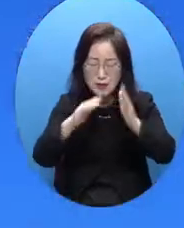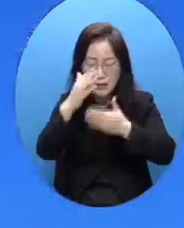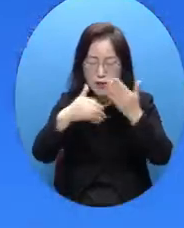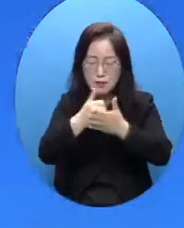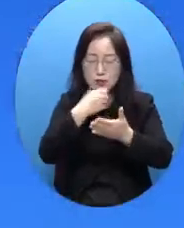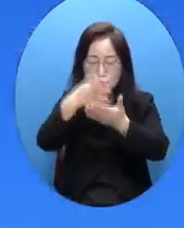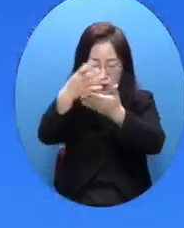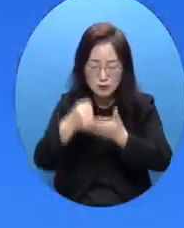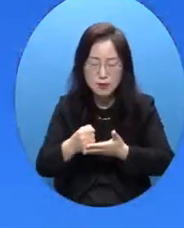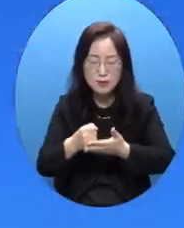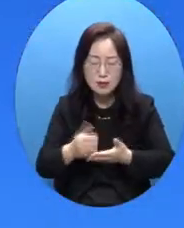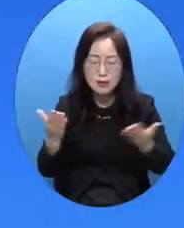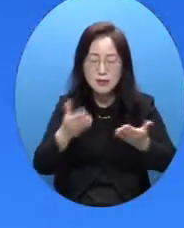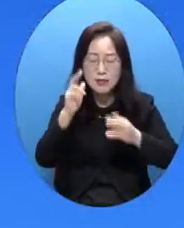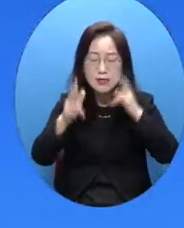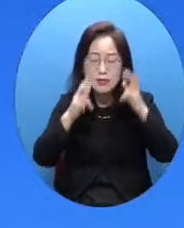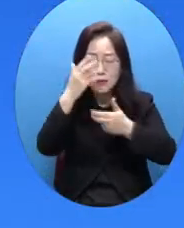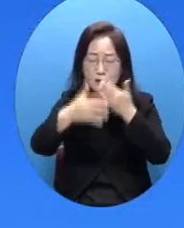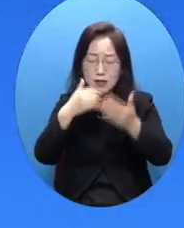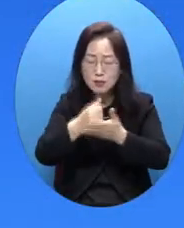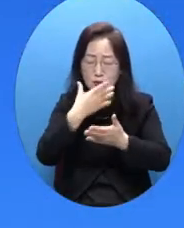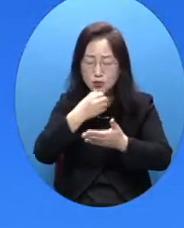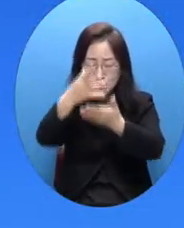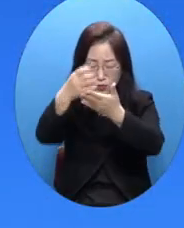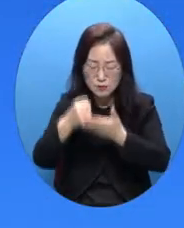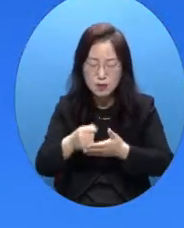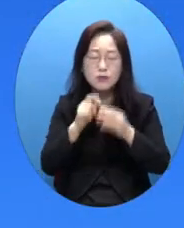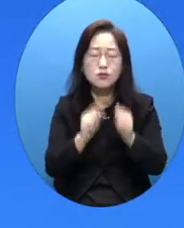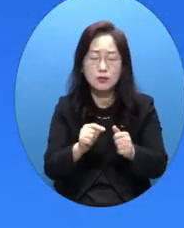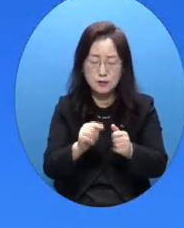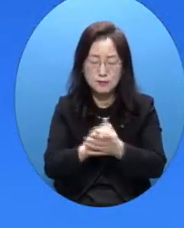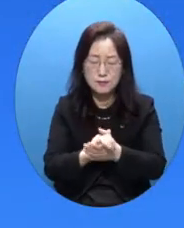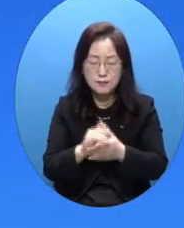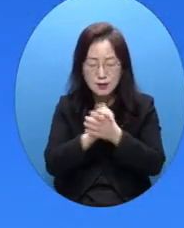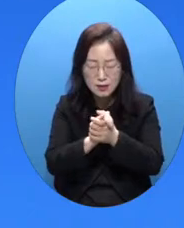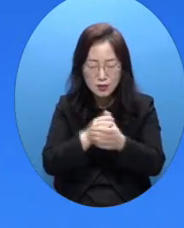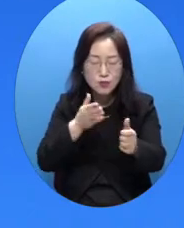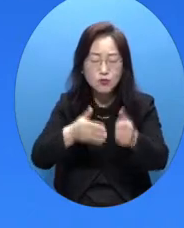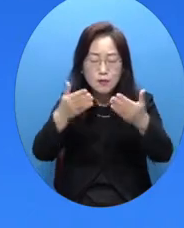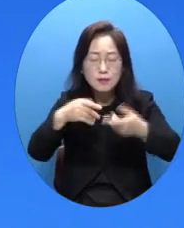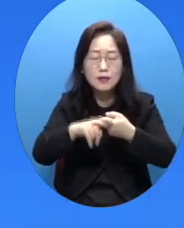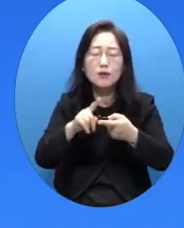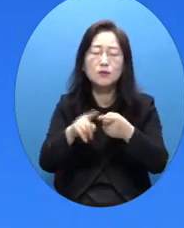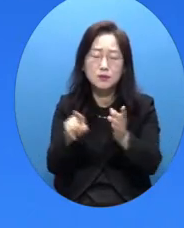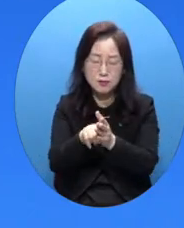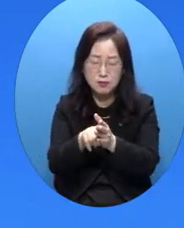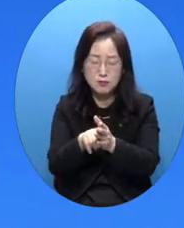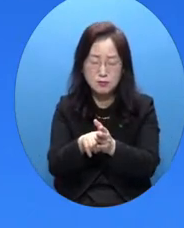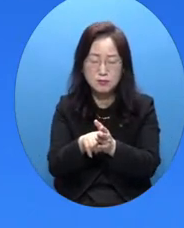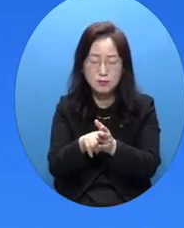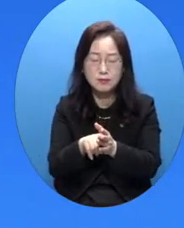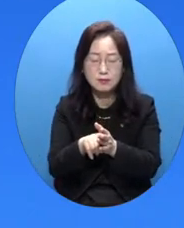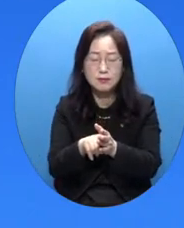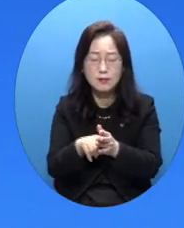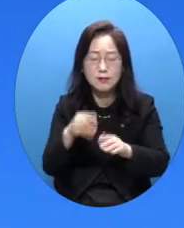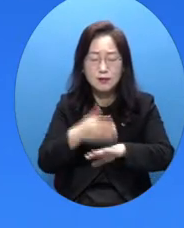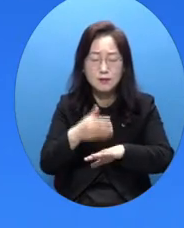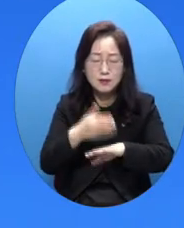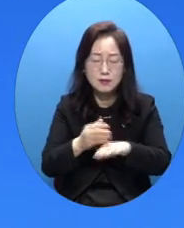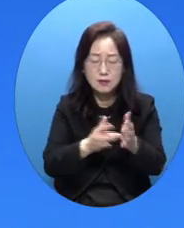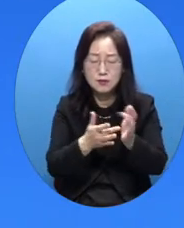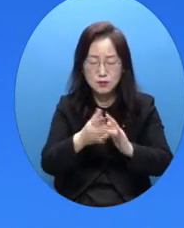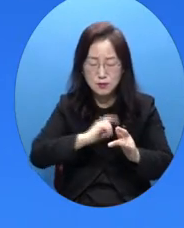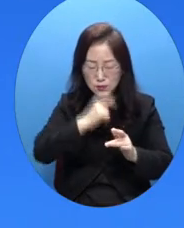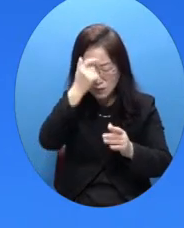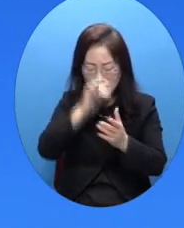praying receive prosperity in may we all enjoy prosperity in our households believe that you have received what you have asked for